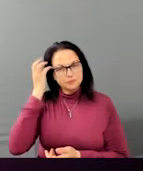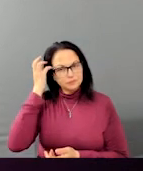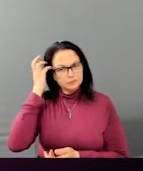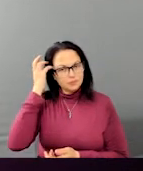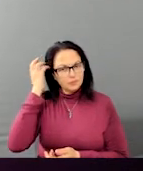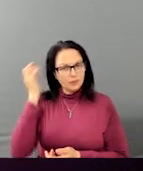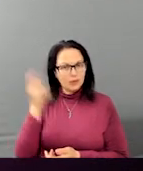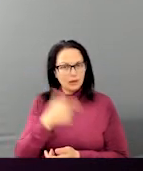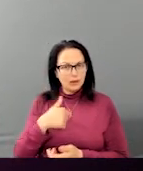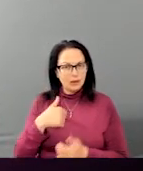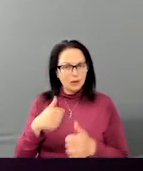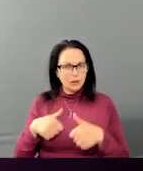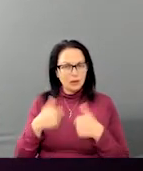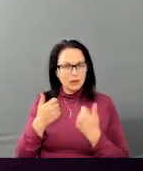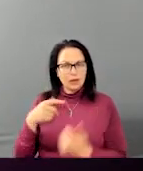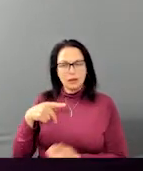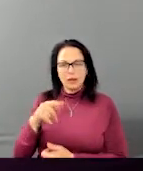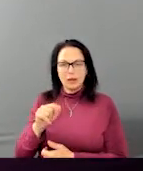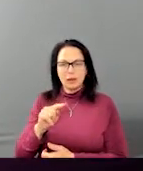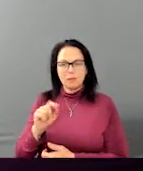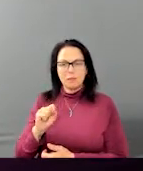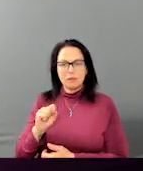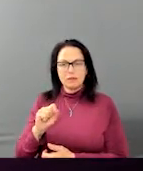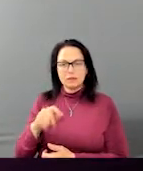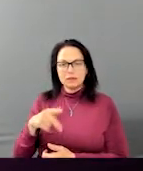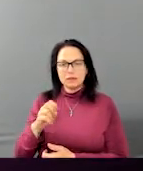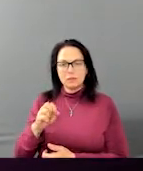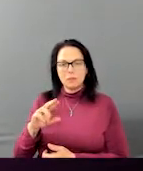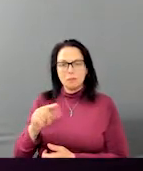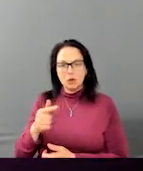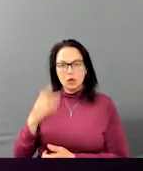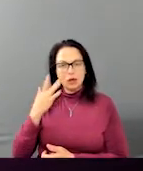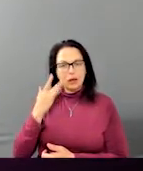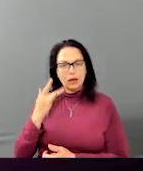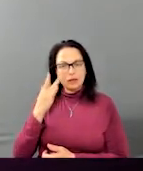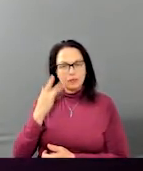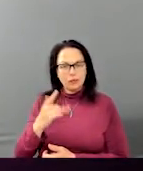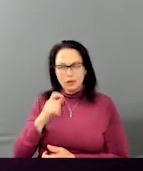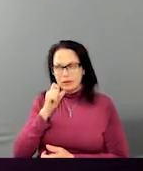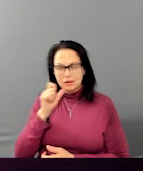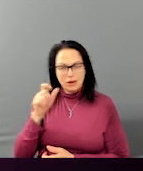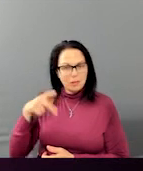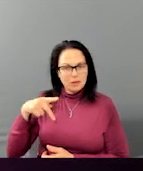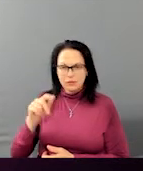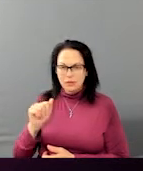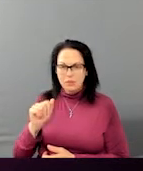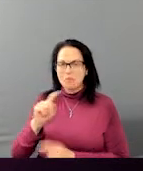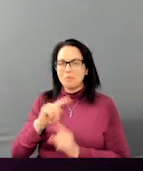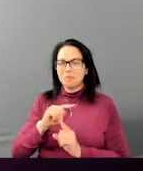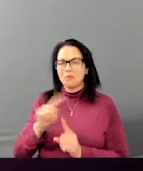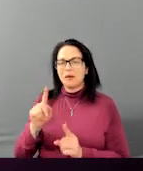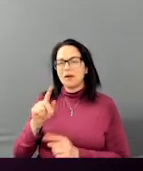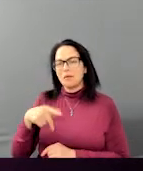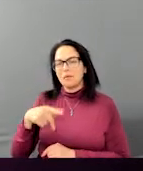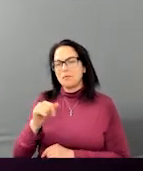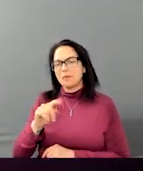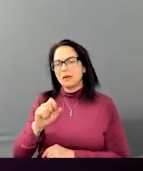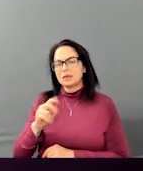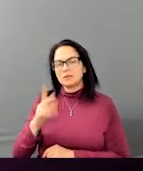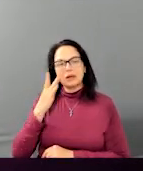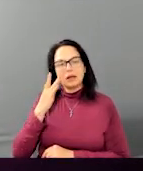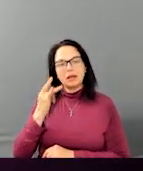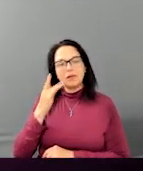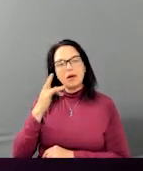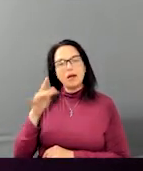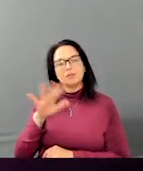we live in Pittsburgh, California, not Pittsburgh, Pennsylvania, but Pittsburgh, California. And it's